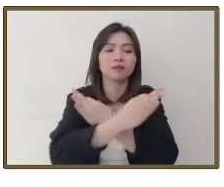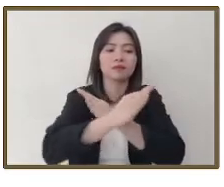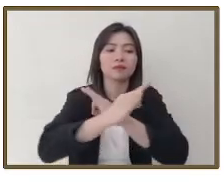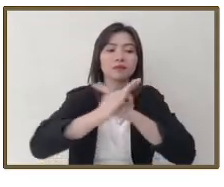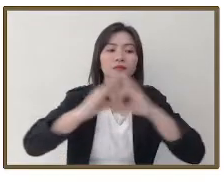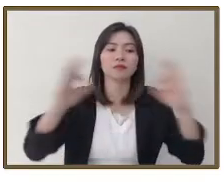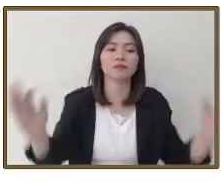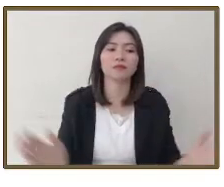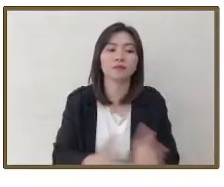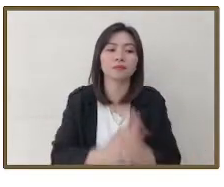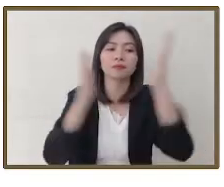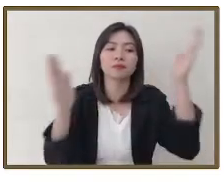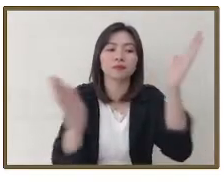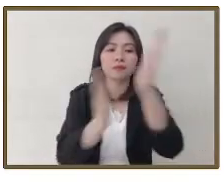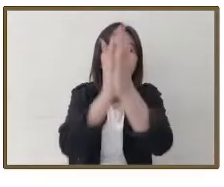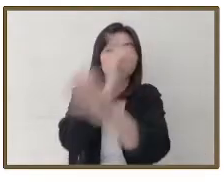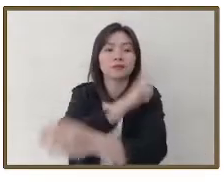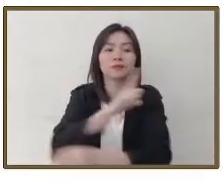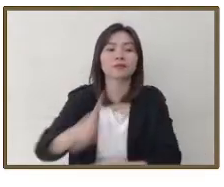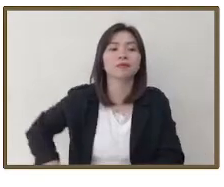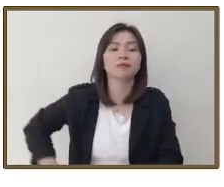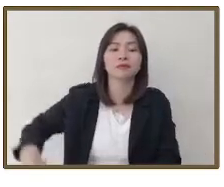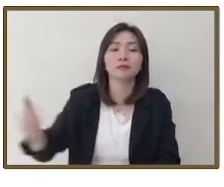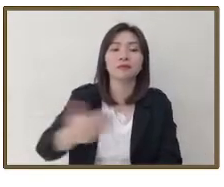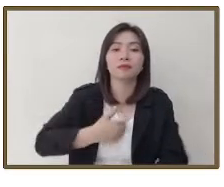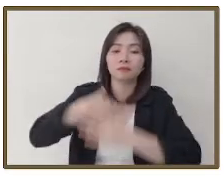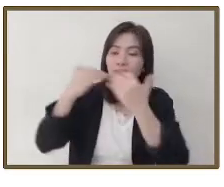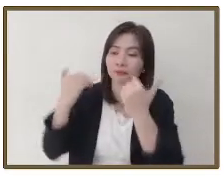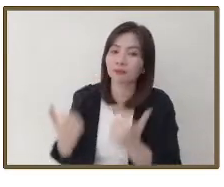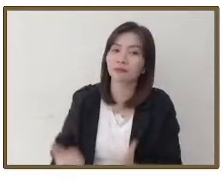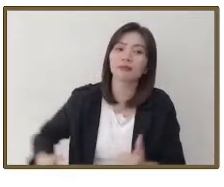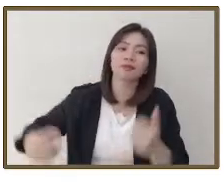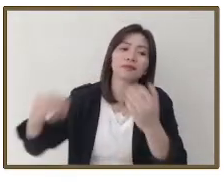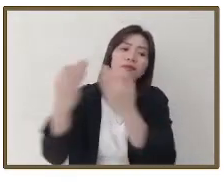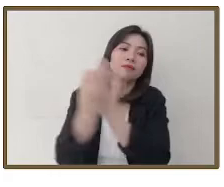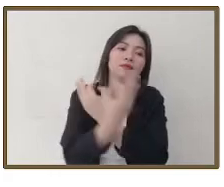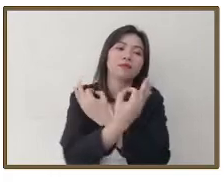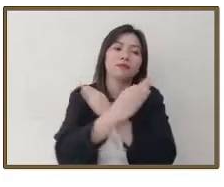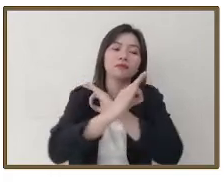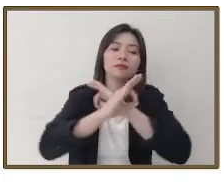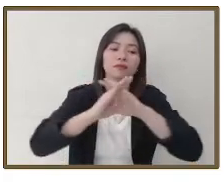free, praise the Lord, free at